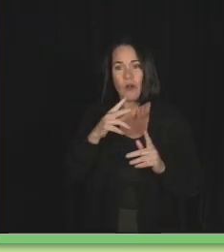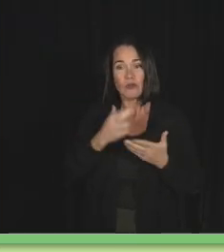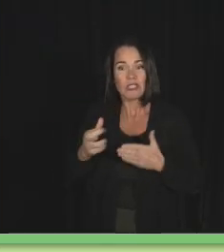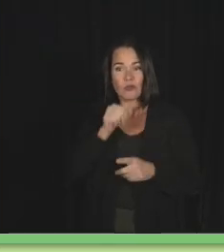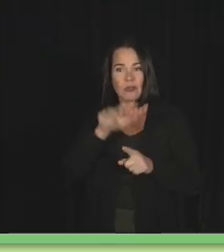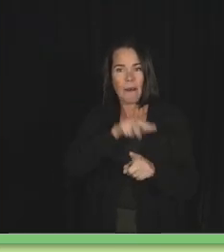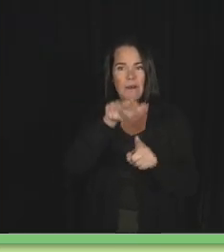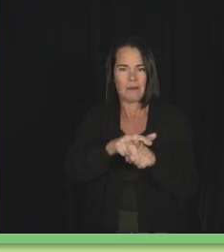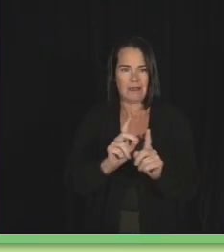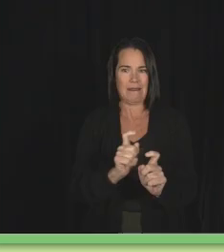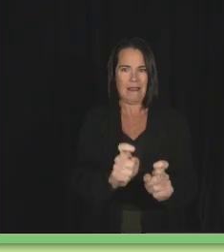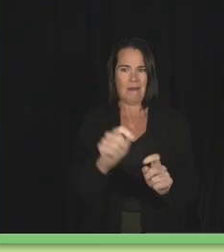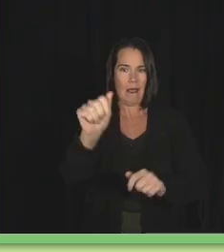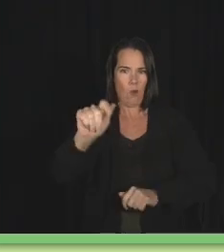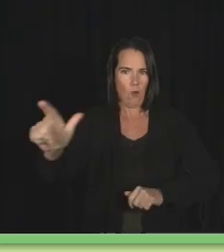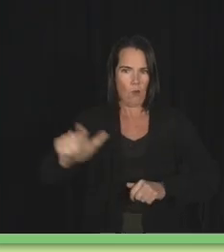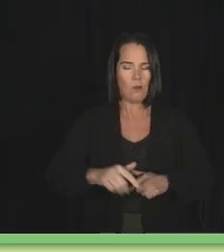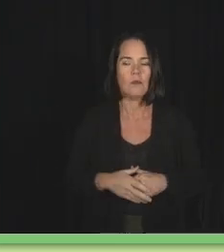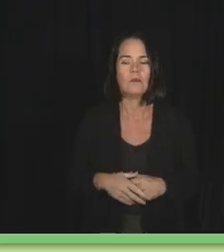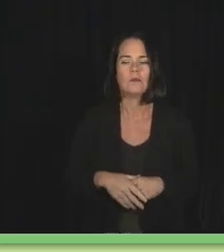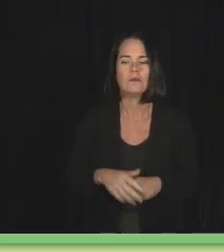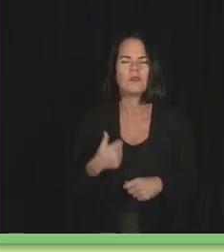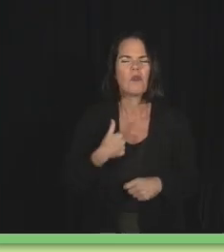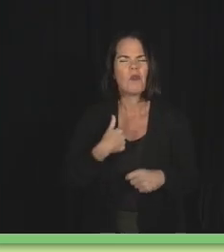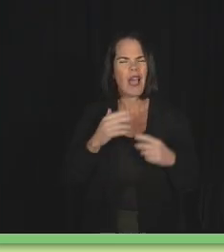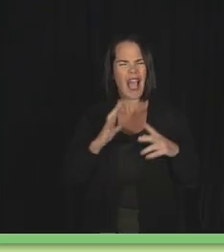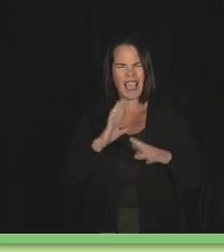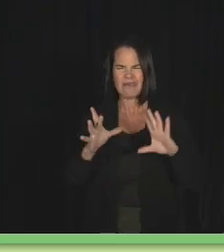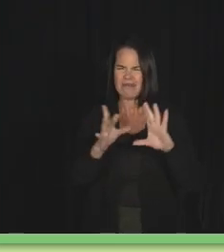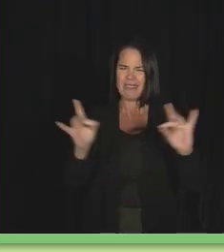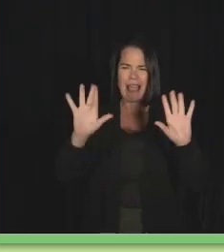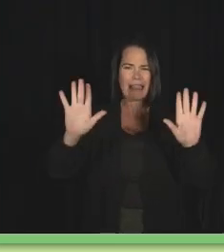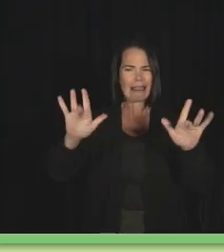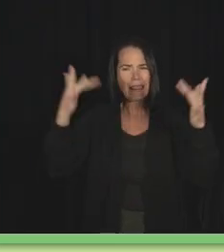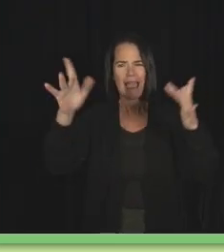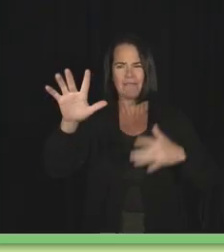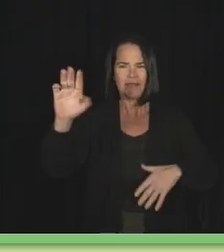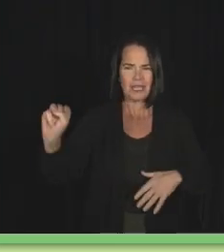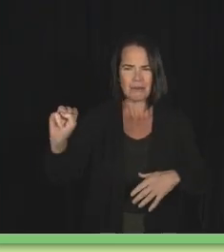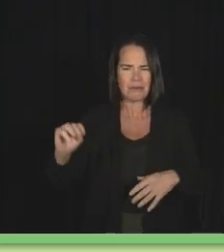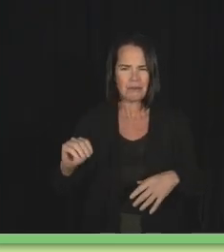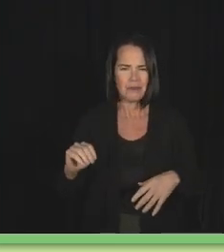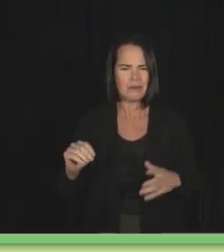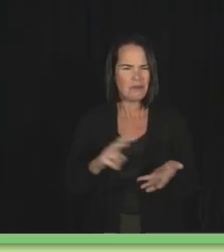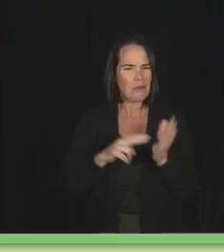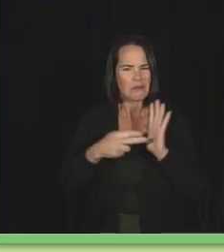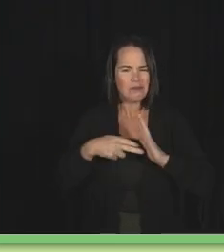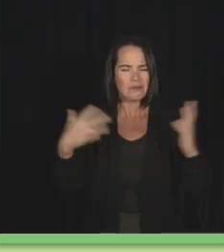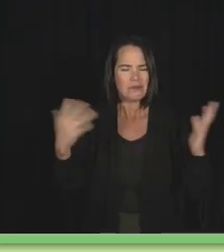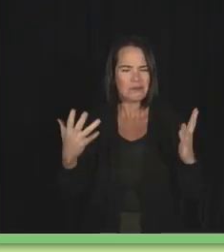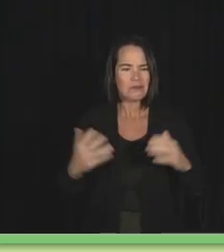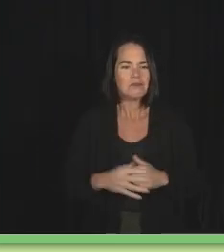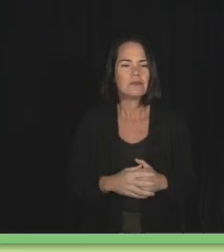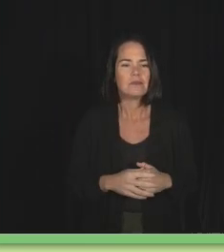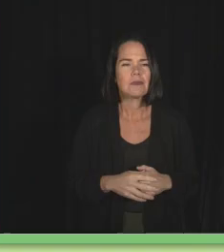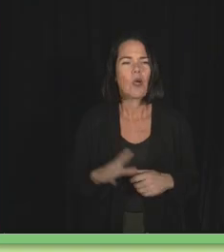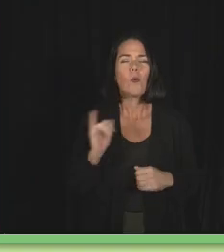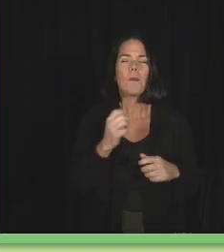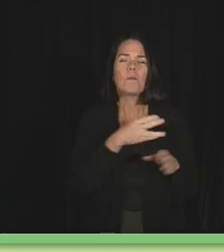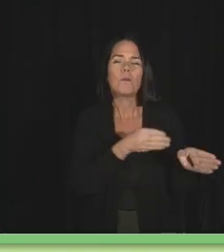So I've been saying the lightweight virtual machine. So what does this mean? So this is more aligned to the micro VM machine